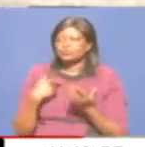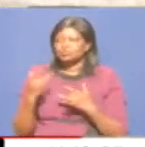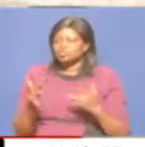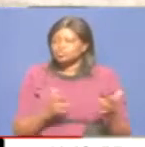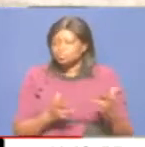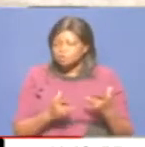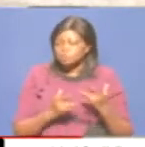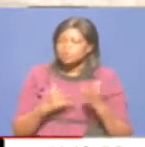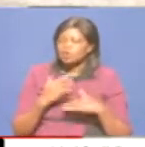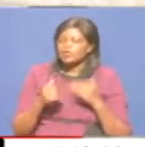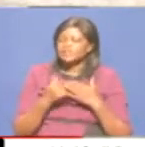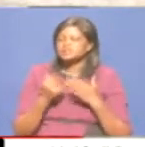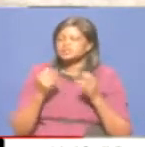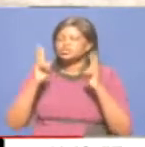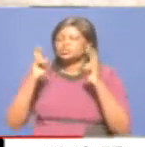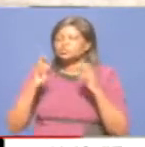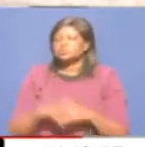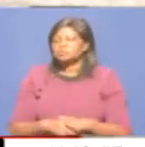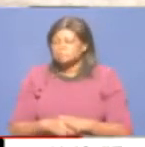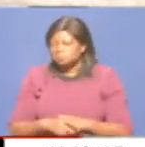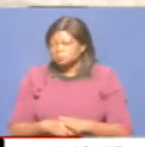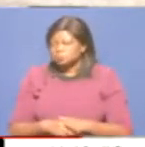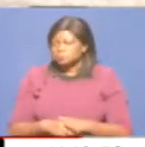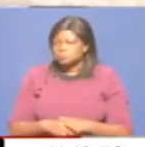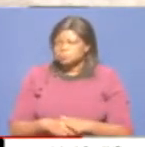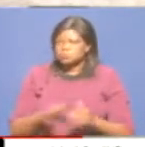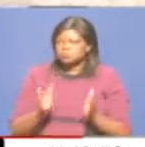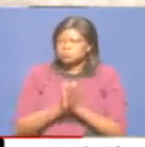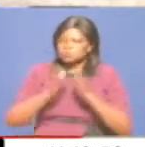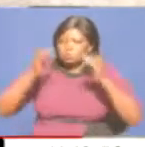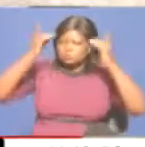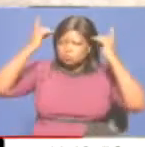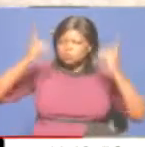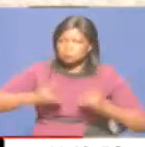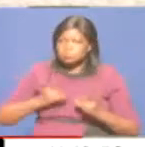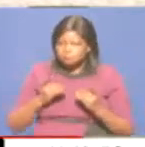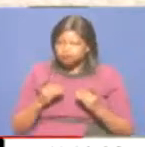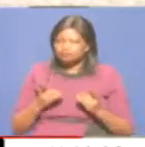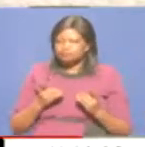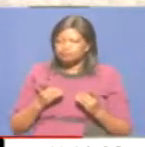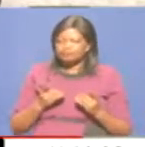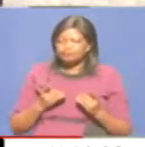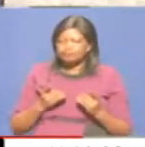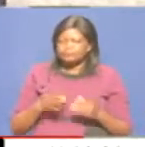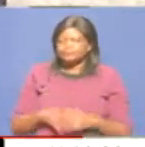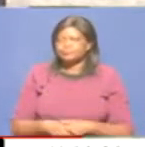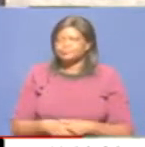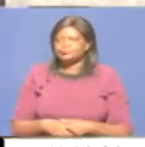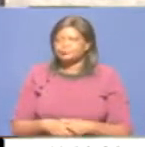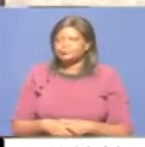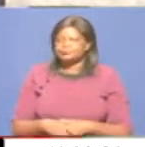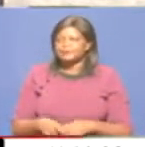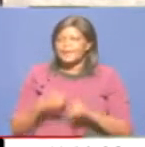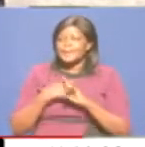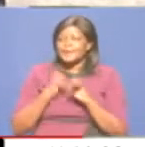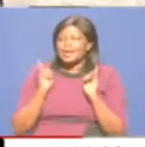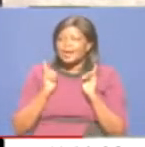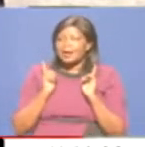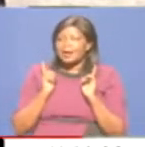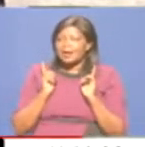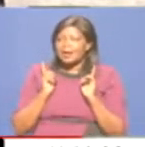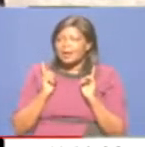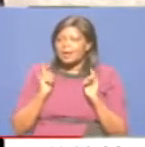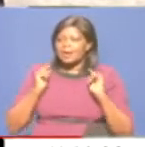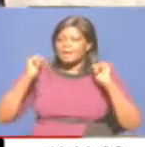those appropriations, mm-hmm. and then make decisions as it may. But the